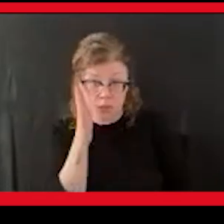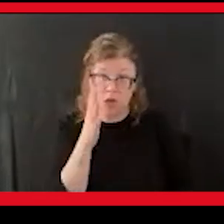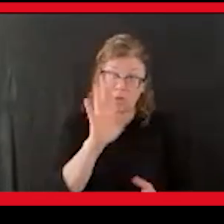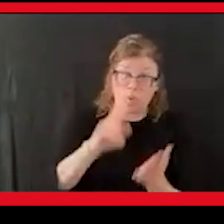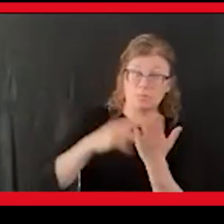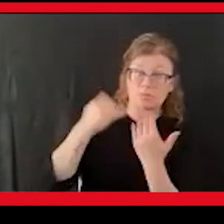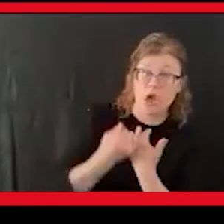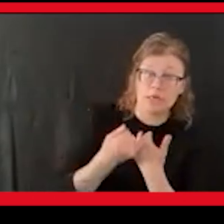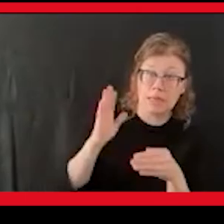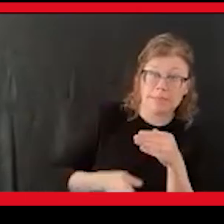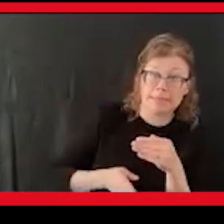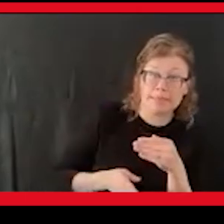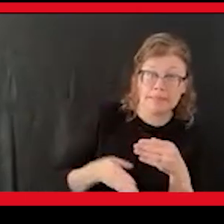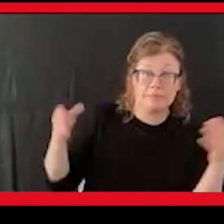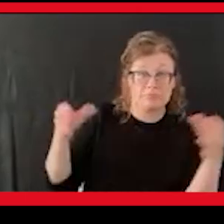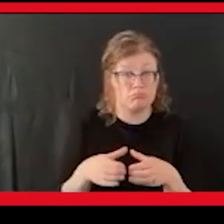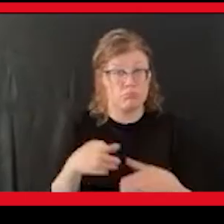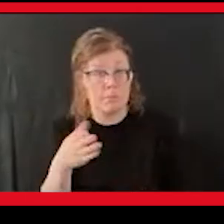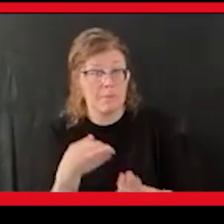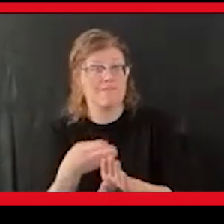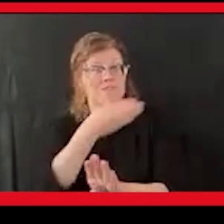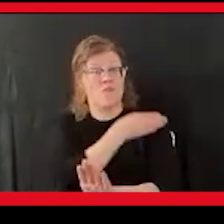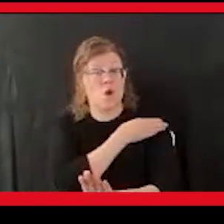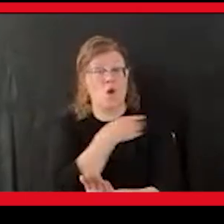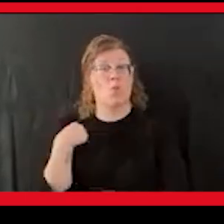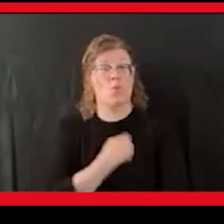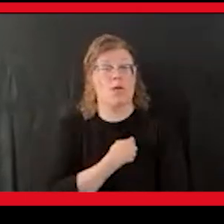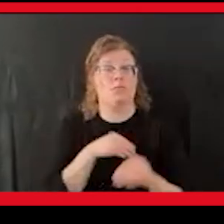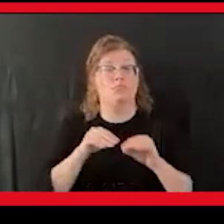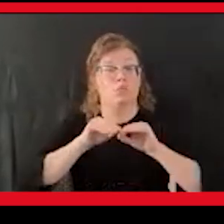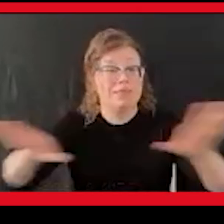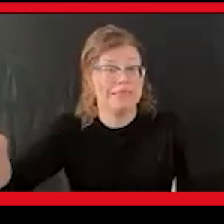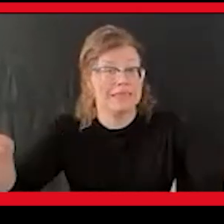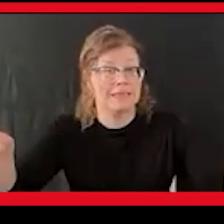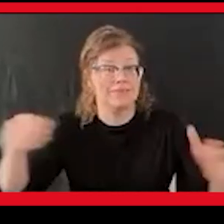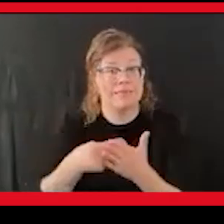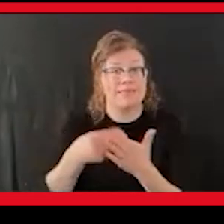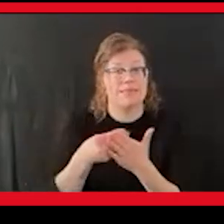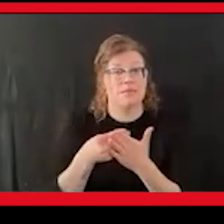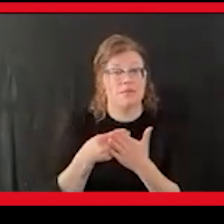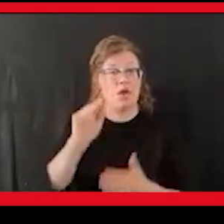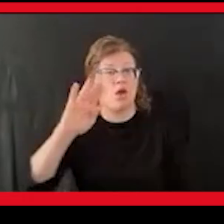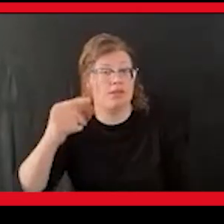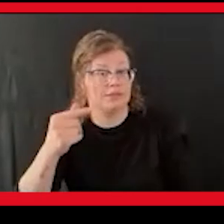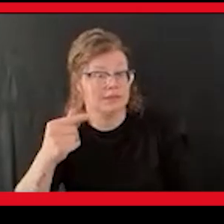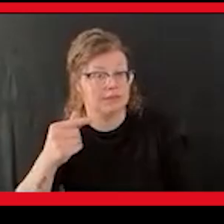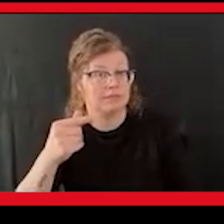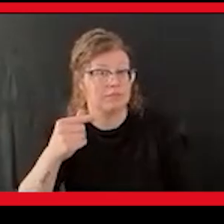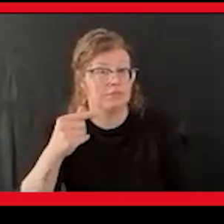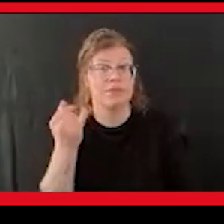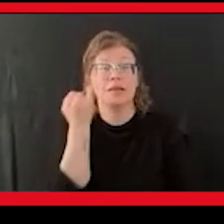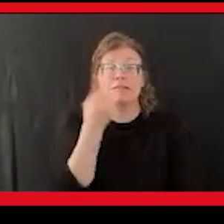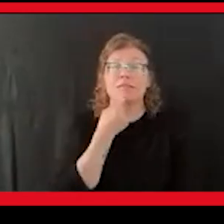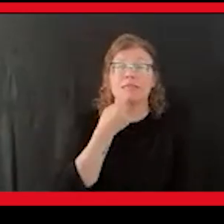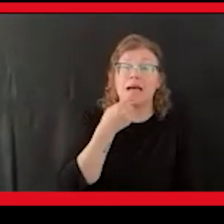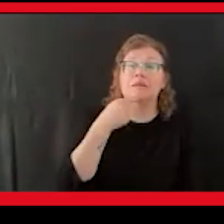is released in July 2026? If you say yes, a new field will open up in the